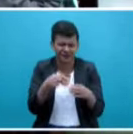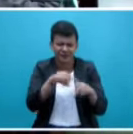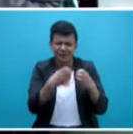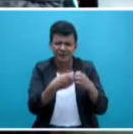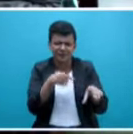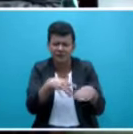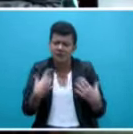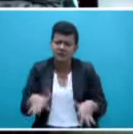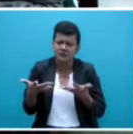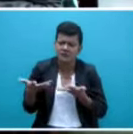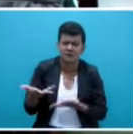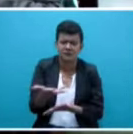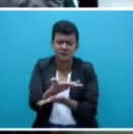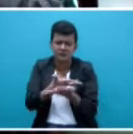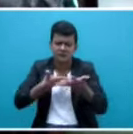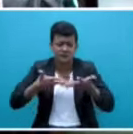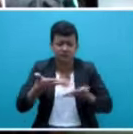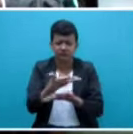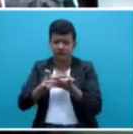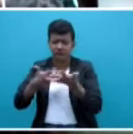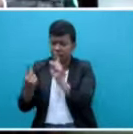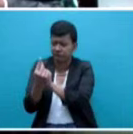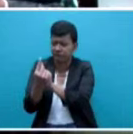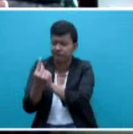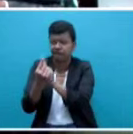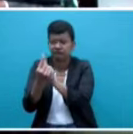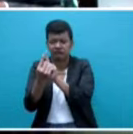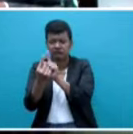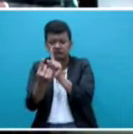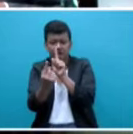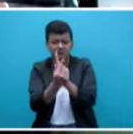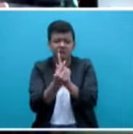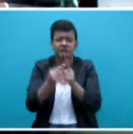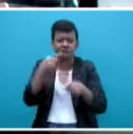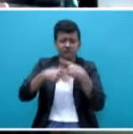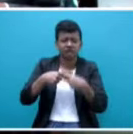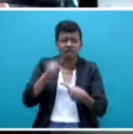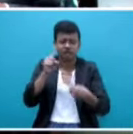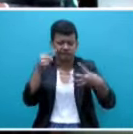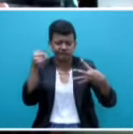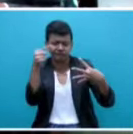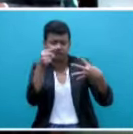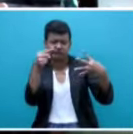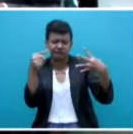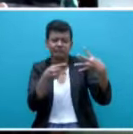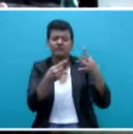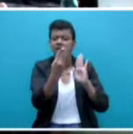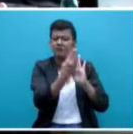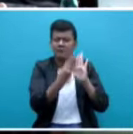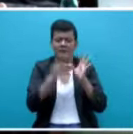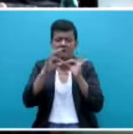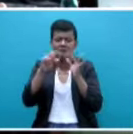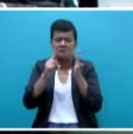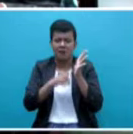and meetings on these three bills. The Standing Committee will need at some point to conclude its